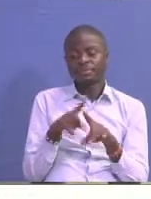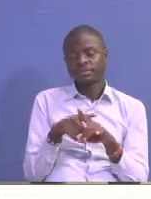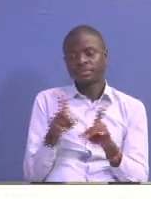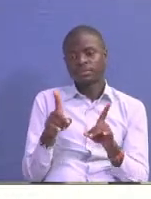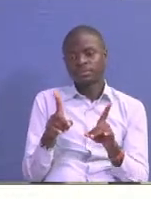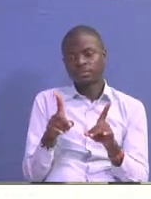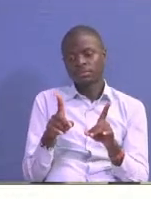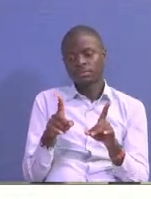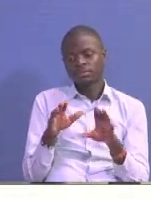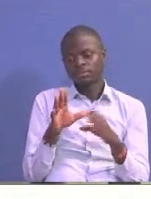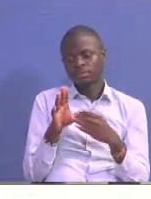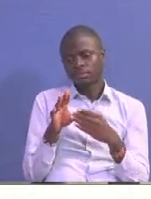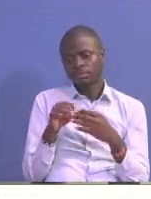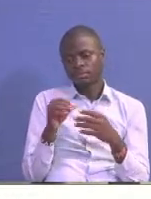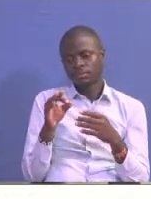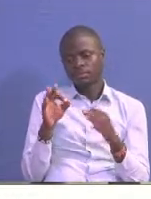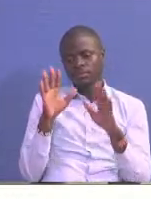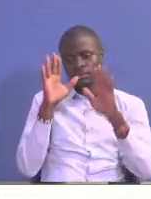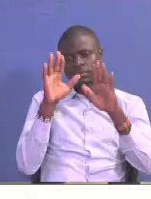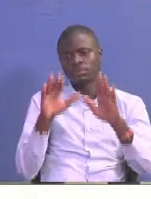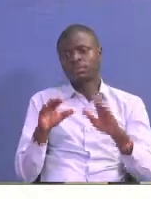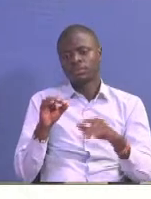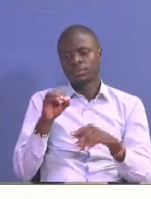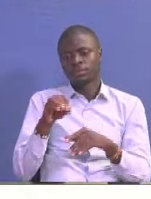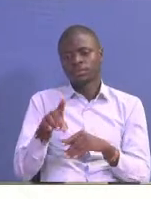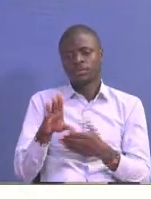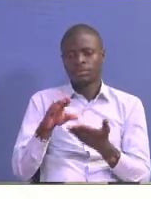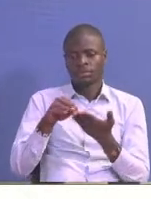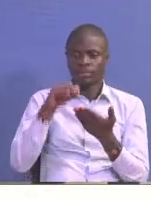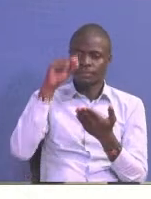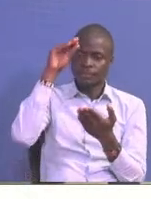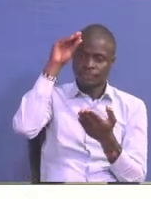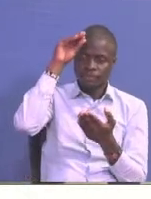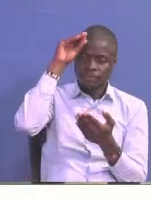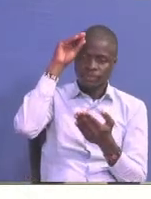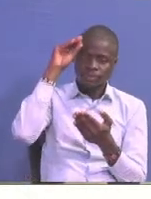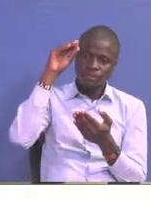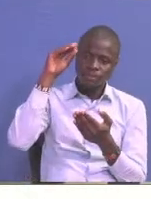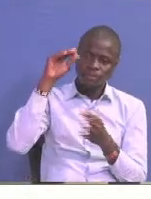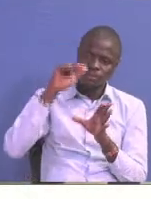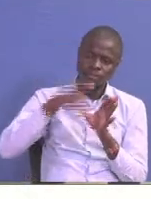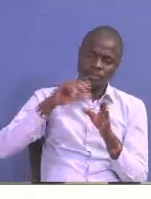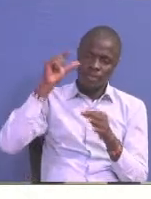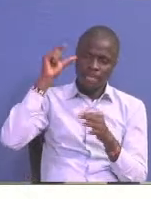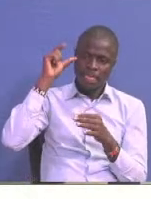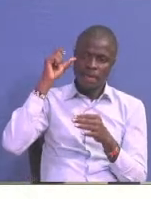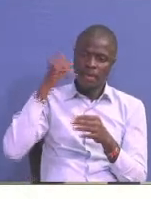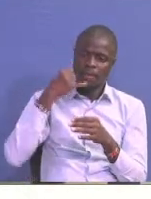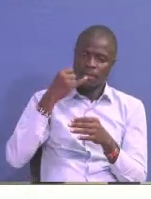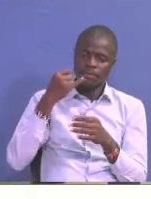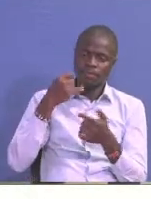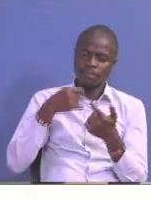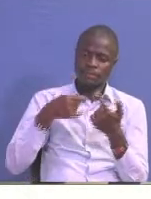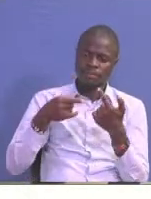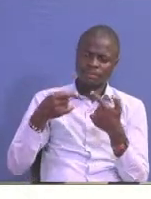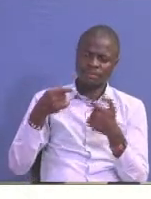But in terms of the impact of their learning in China now, China, I think, is rating